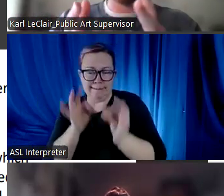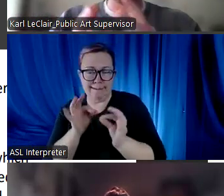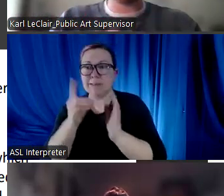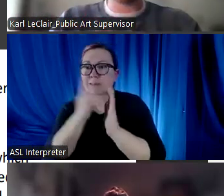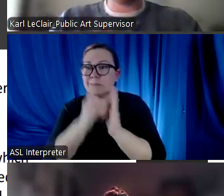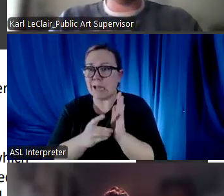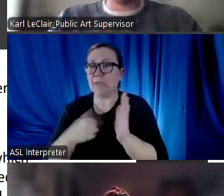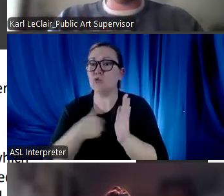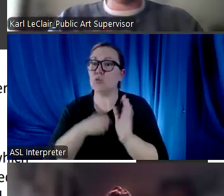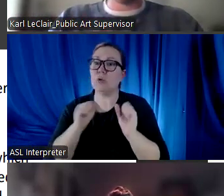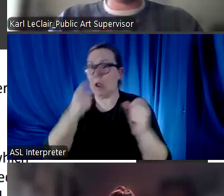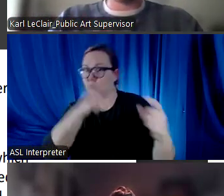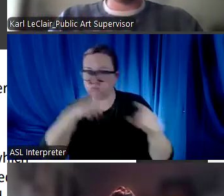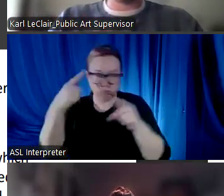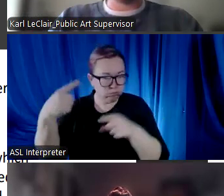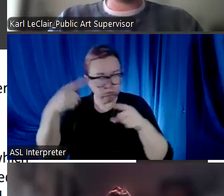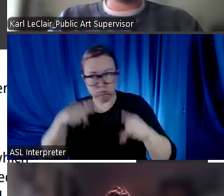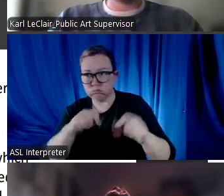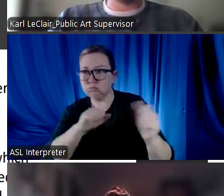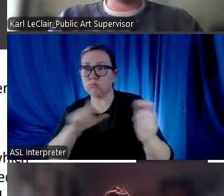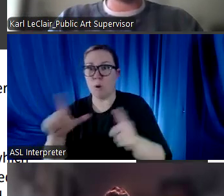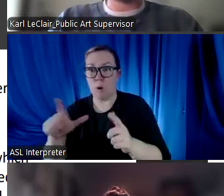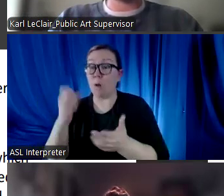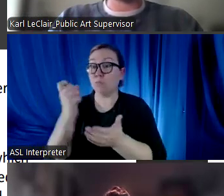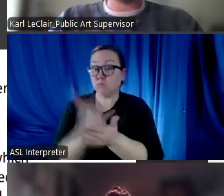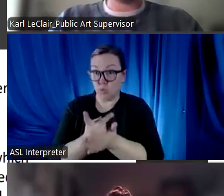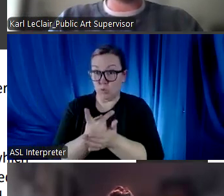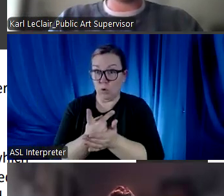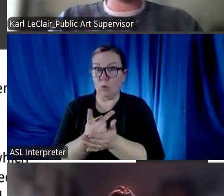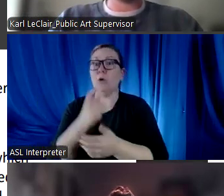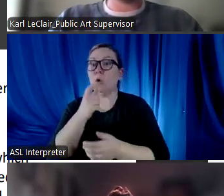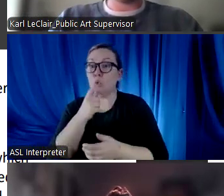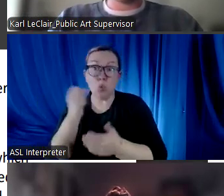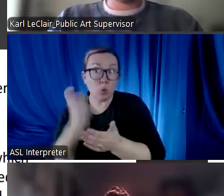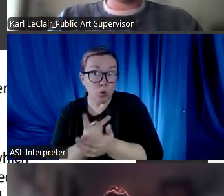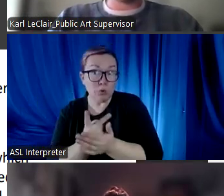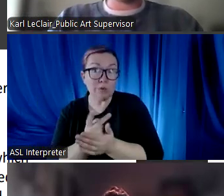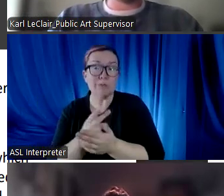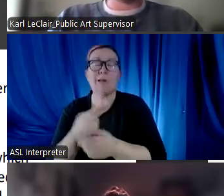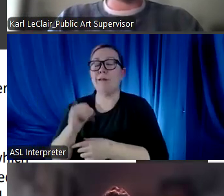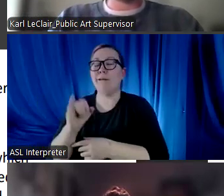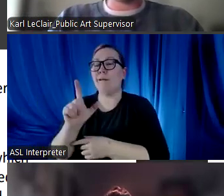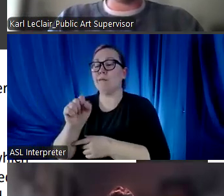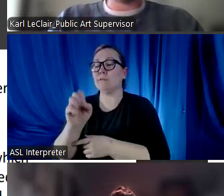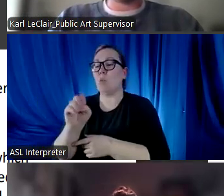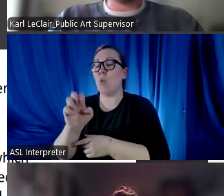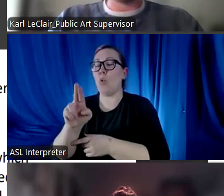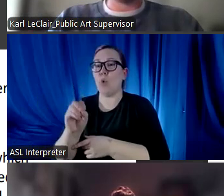reach an approval. And the approval goes through the Hillsborough Arts and Culture Council, which is